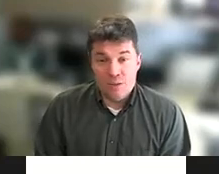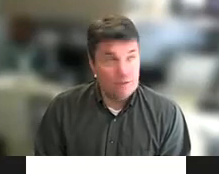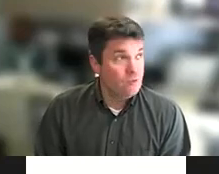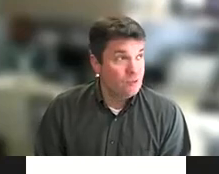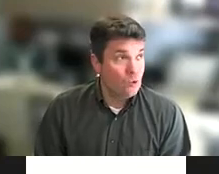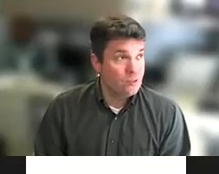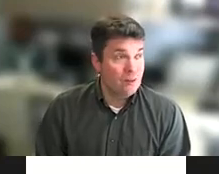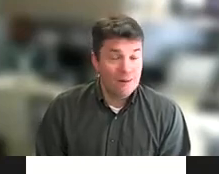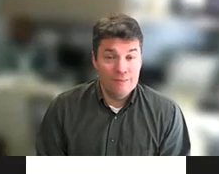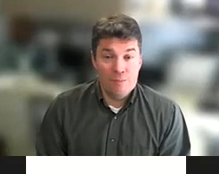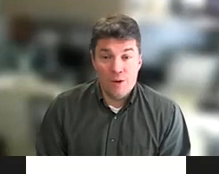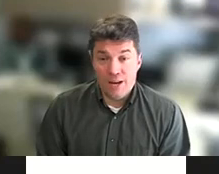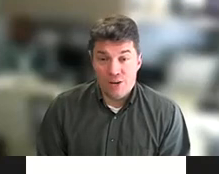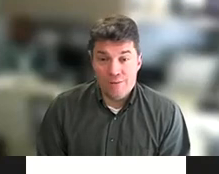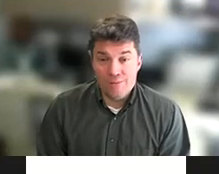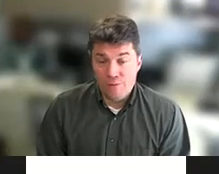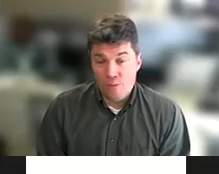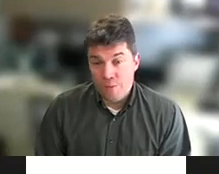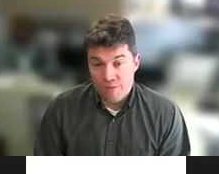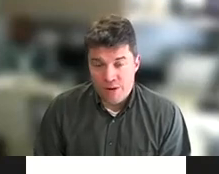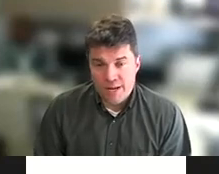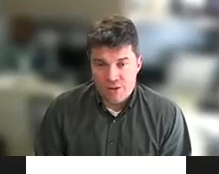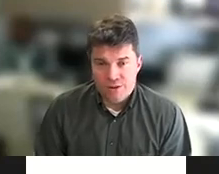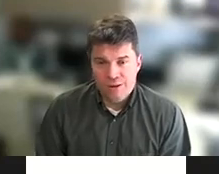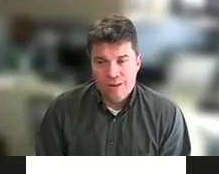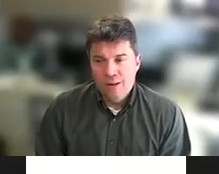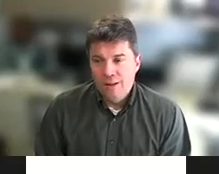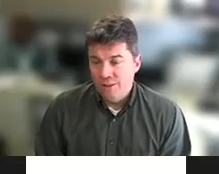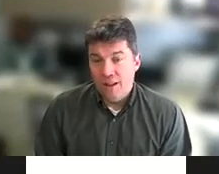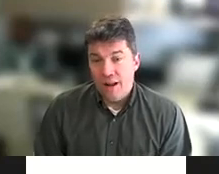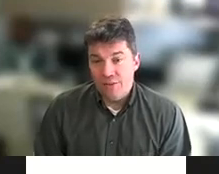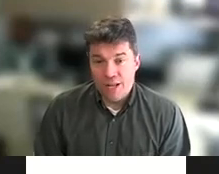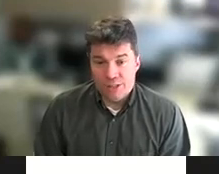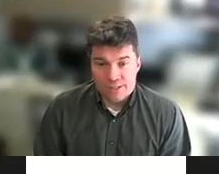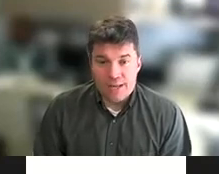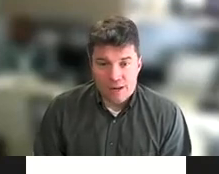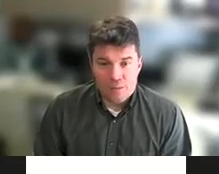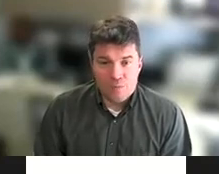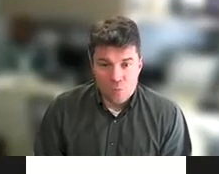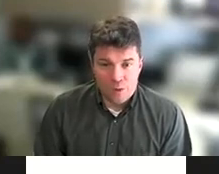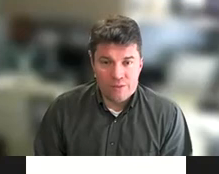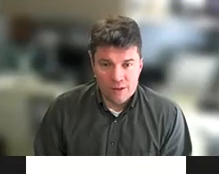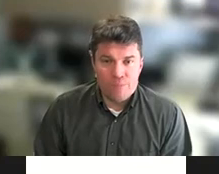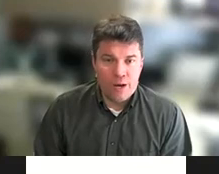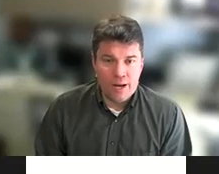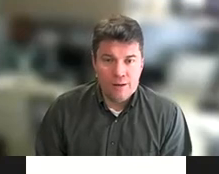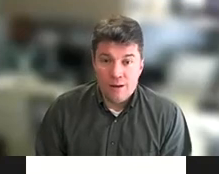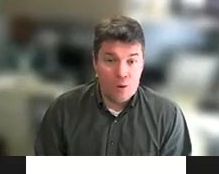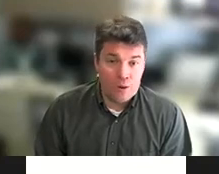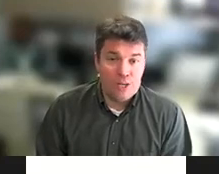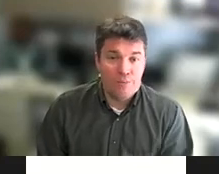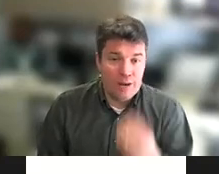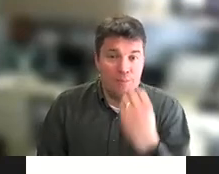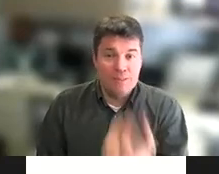a dependable source of communication or a form of communication. There's a lot of challenges that come with lip